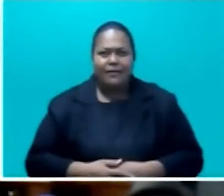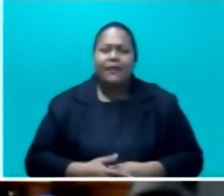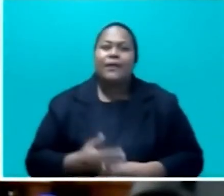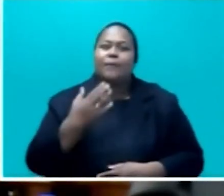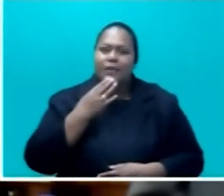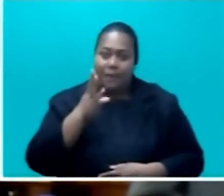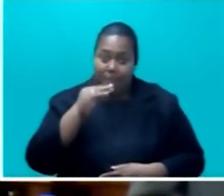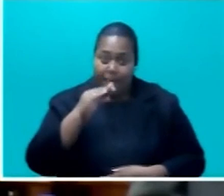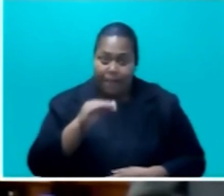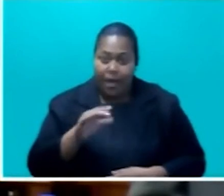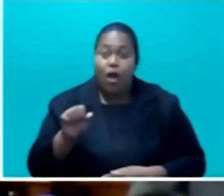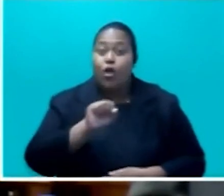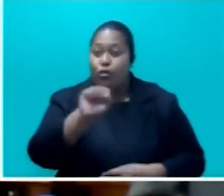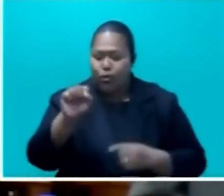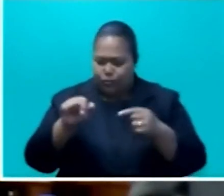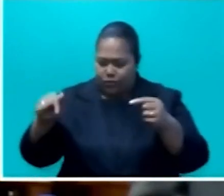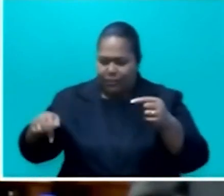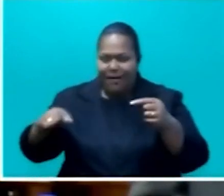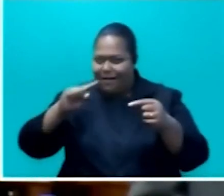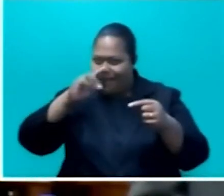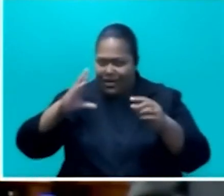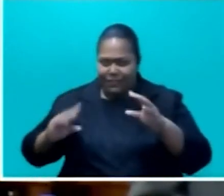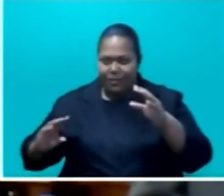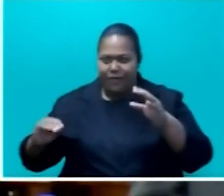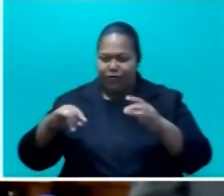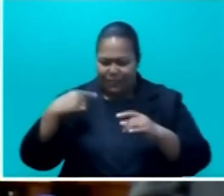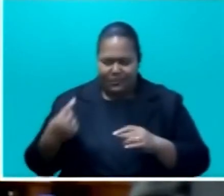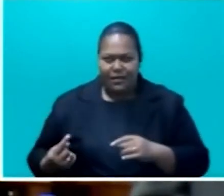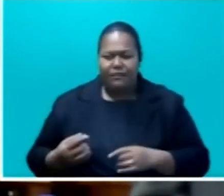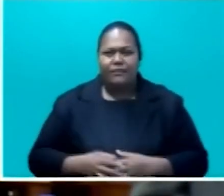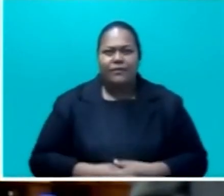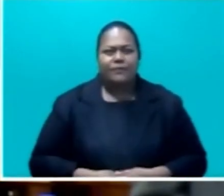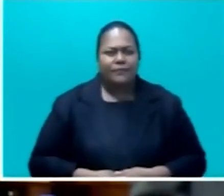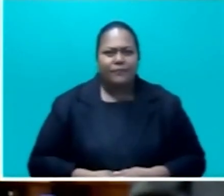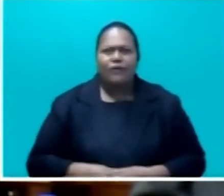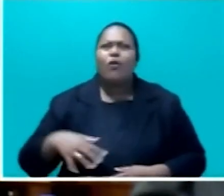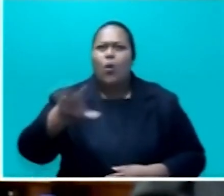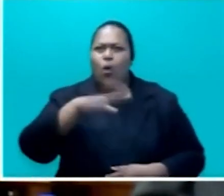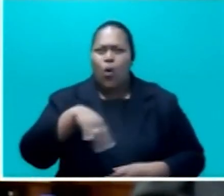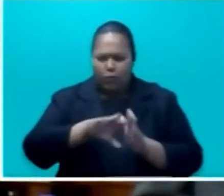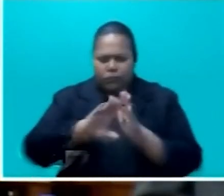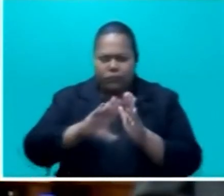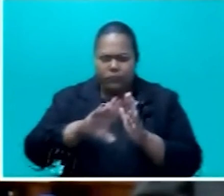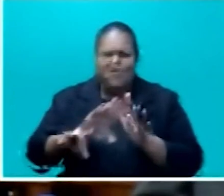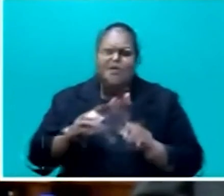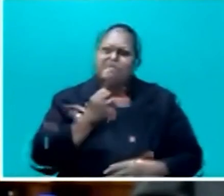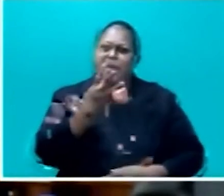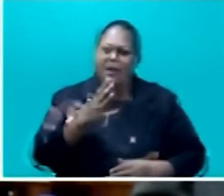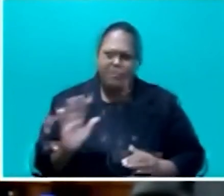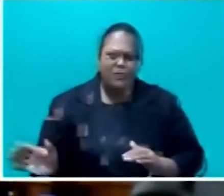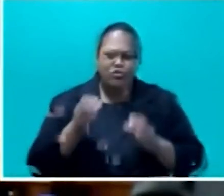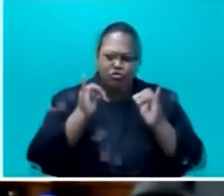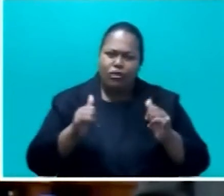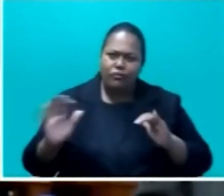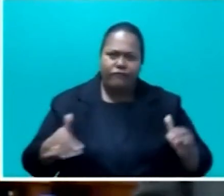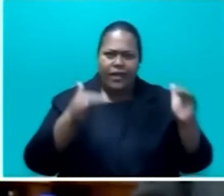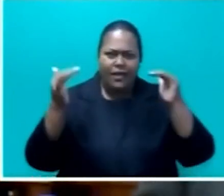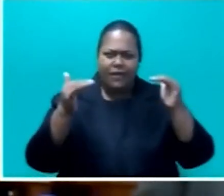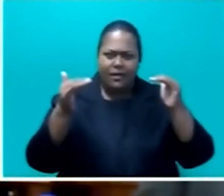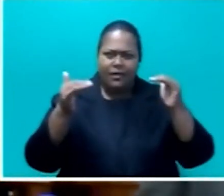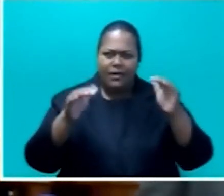the power of speech as a means of communication and expression. Furthermore, the Bible encourages us to speak for justice